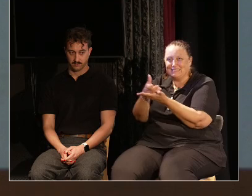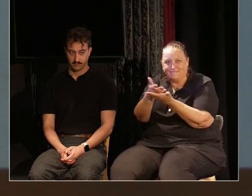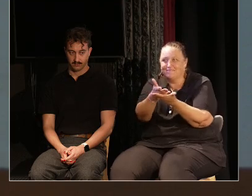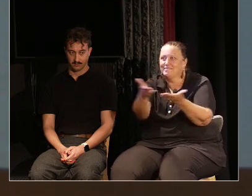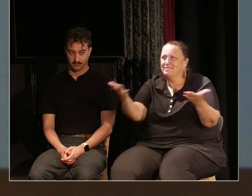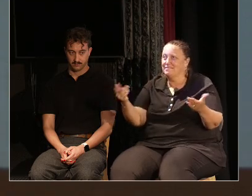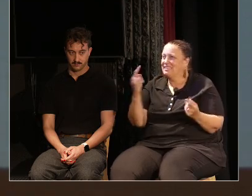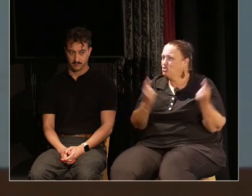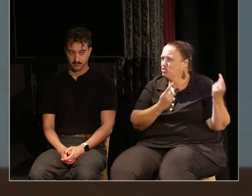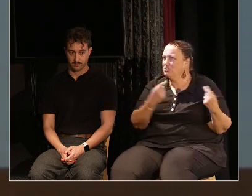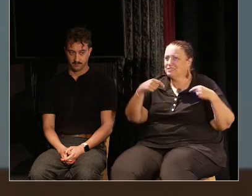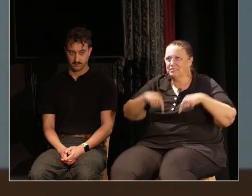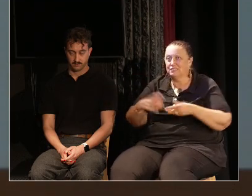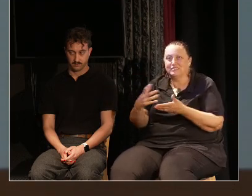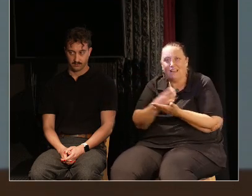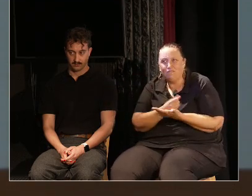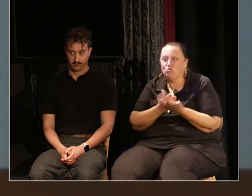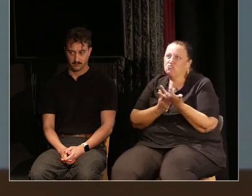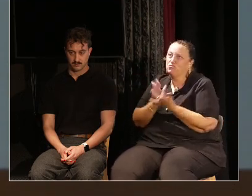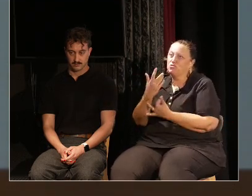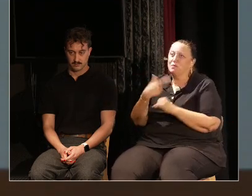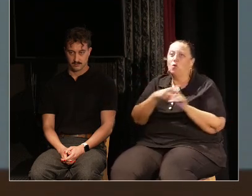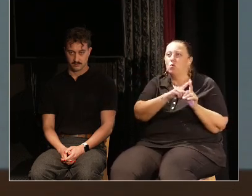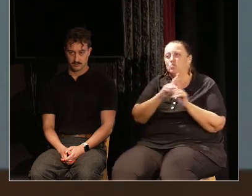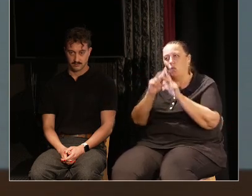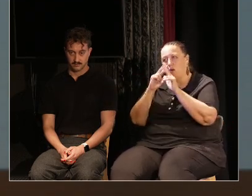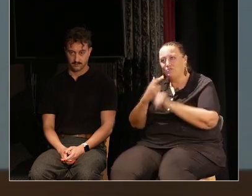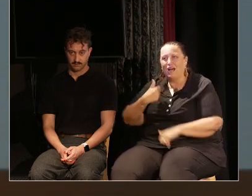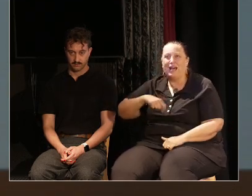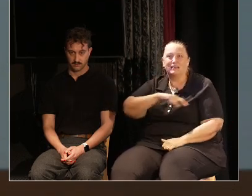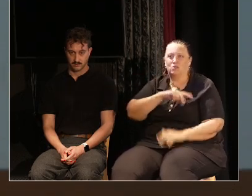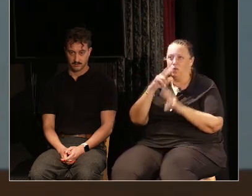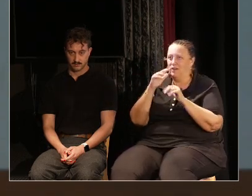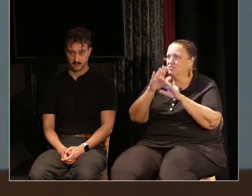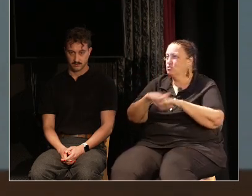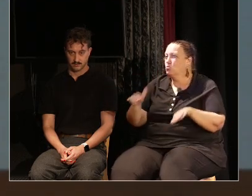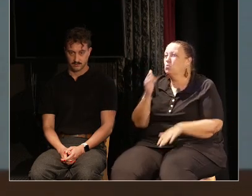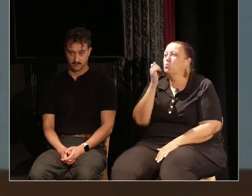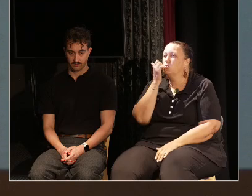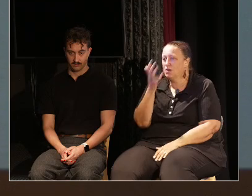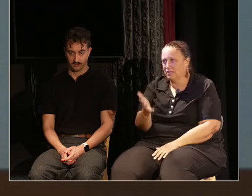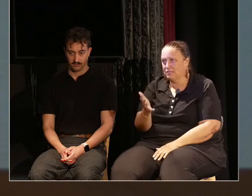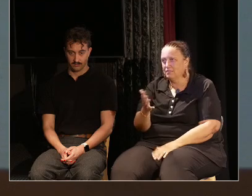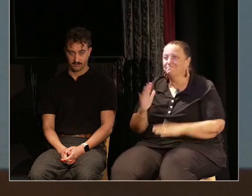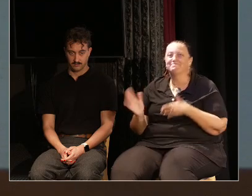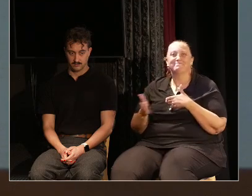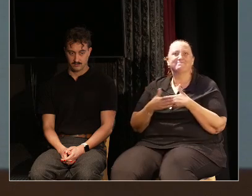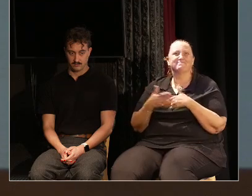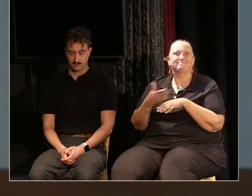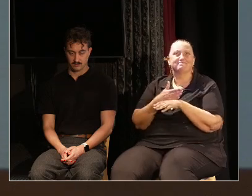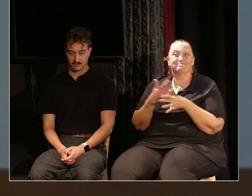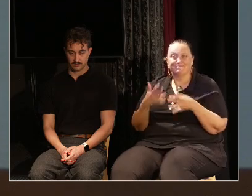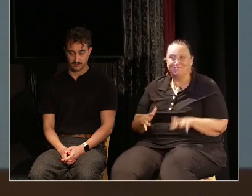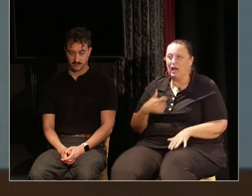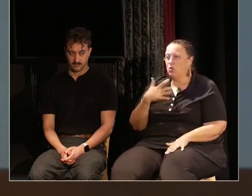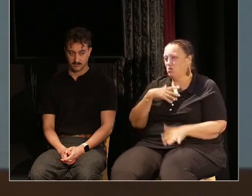and every one of you safe, but also to look after us and look after our children always. In closing, I'd love to leave you